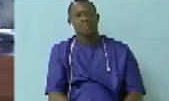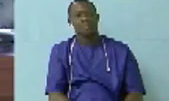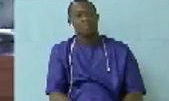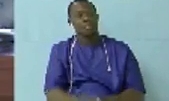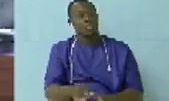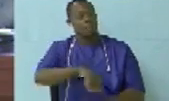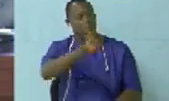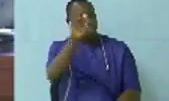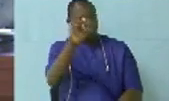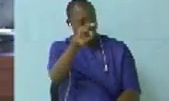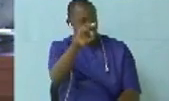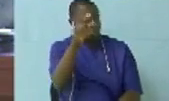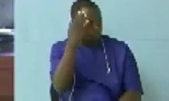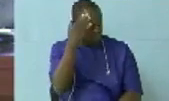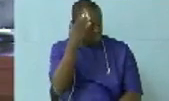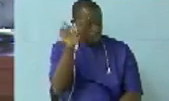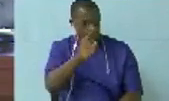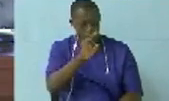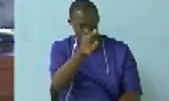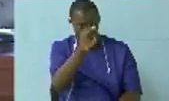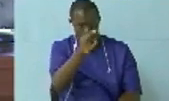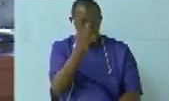know that what you are saying